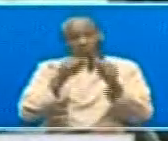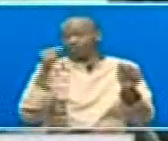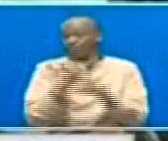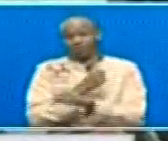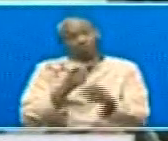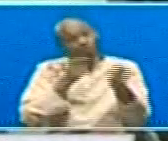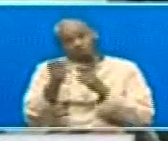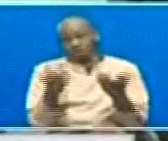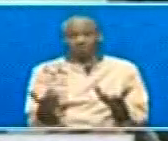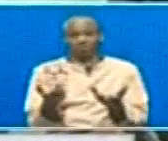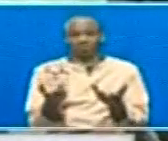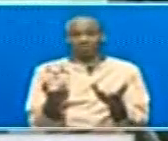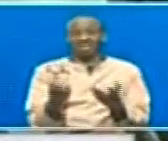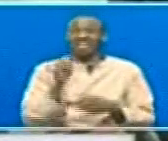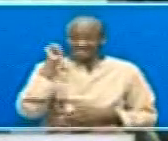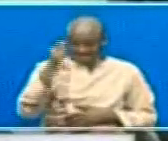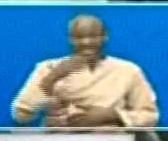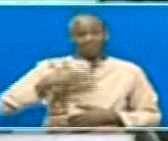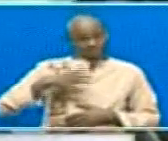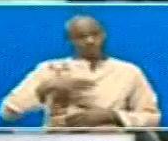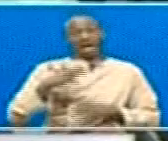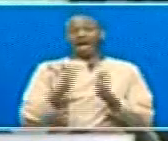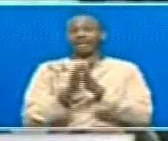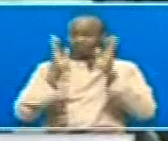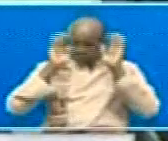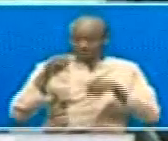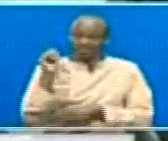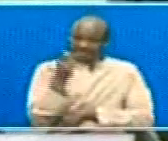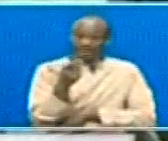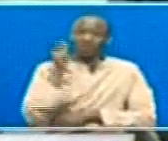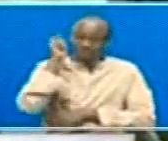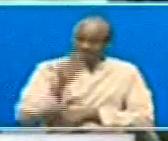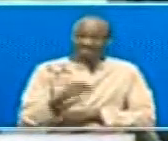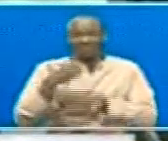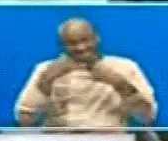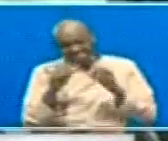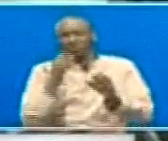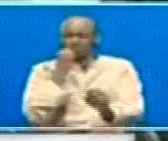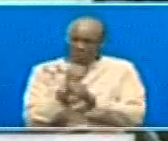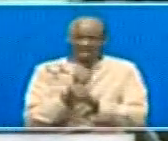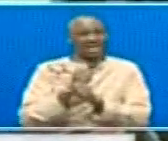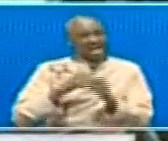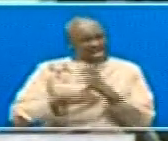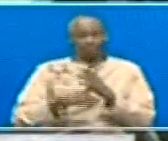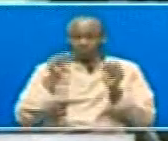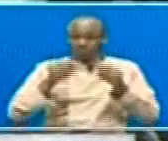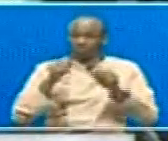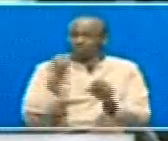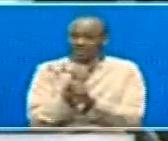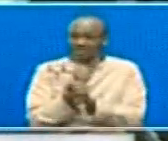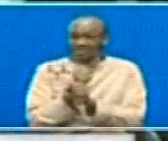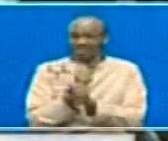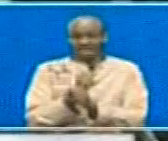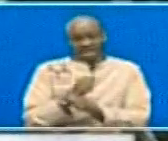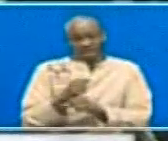positioned nations. As Kenyans and as Muslims, we are trying to do everything possible, as much as